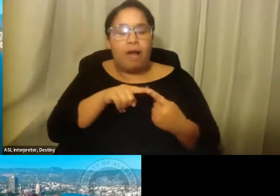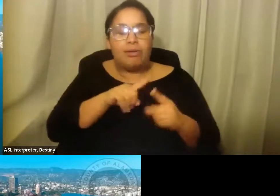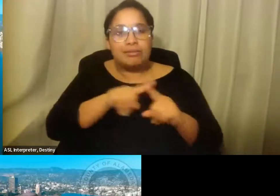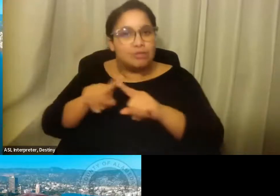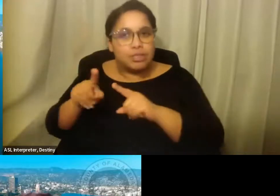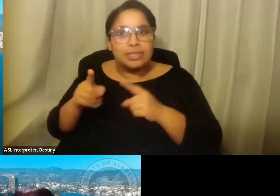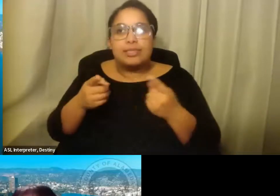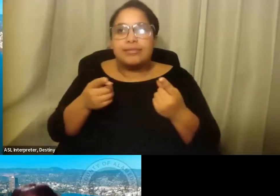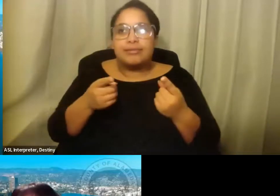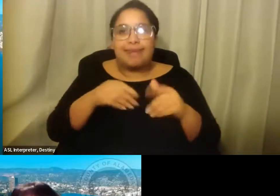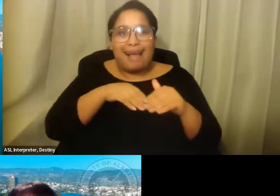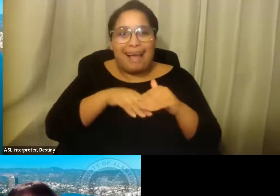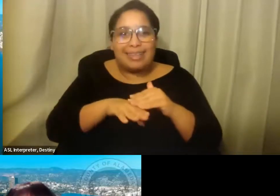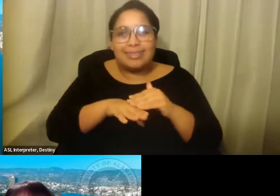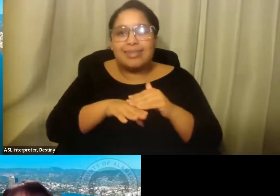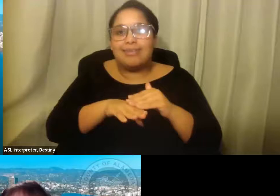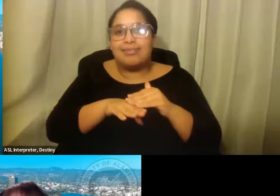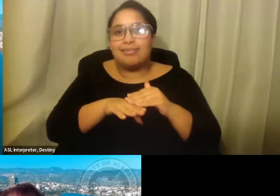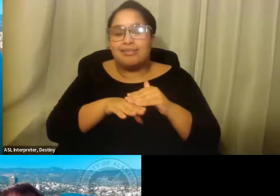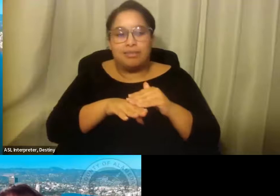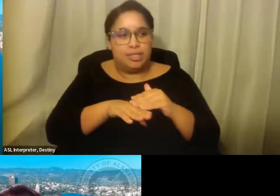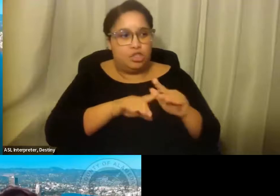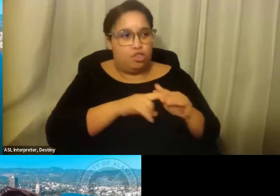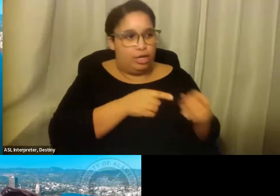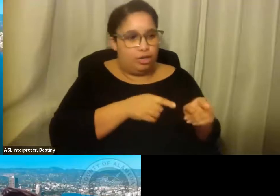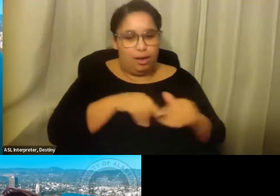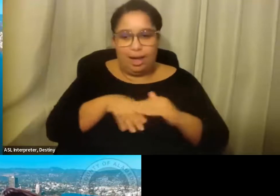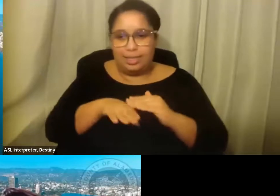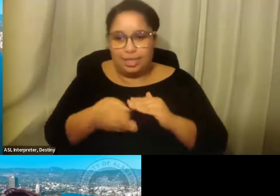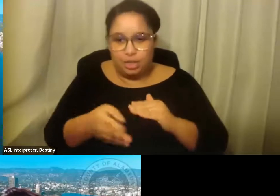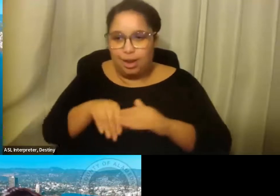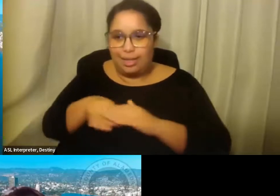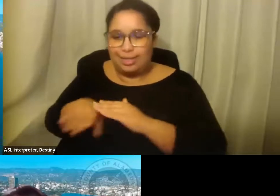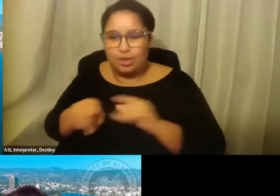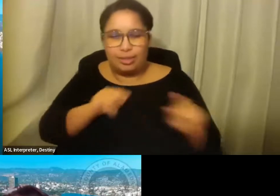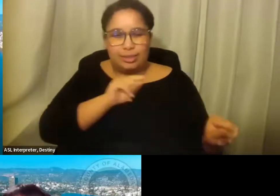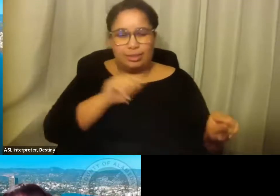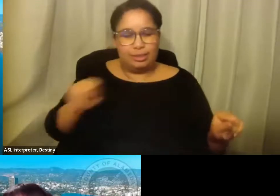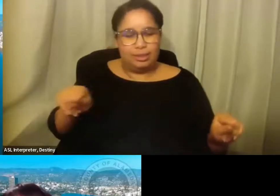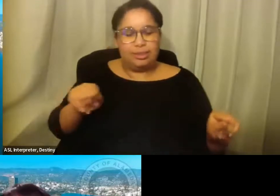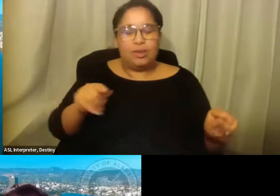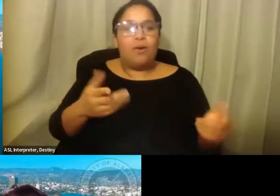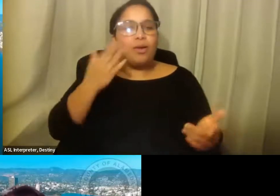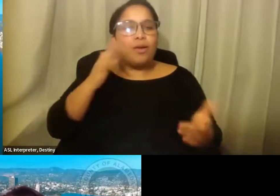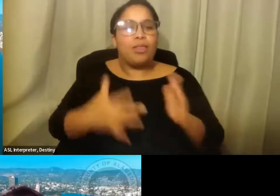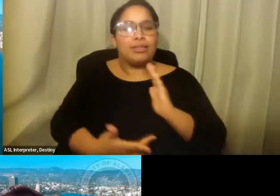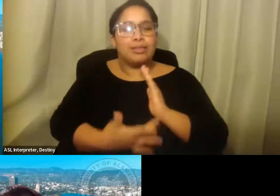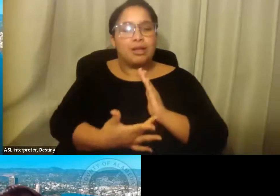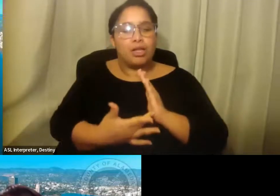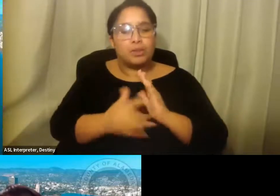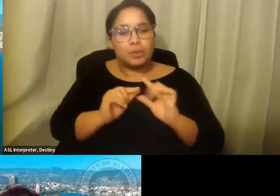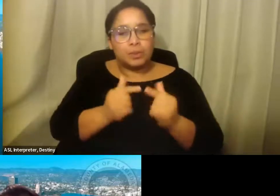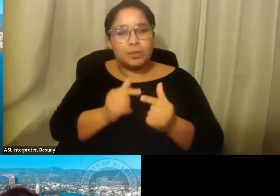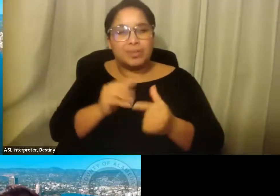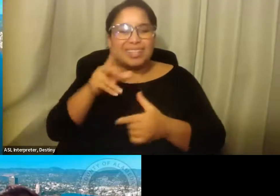different access points, right? And that was one of the things that the technology group in our